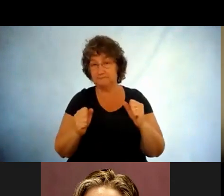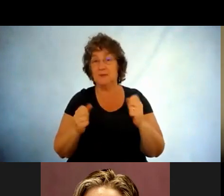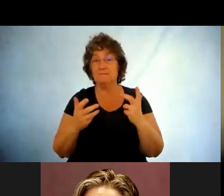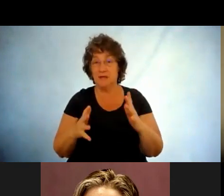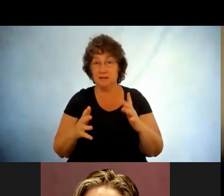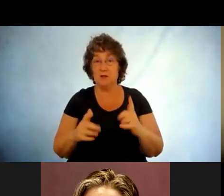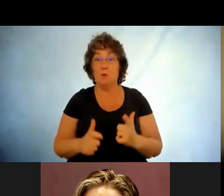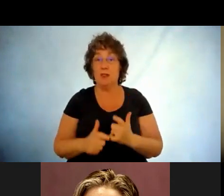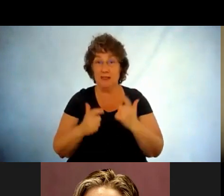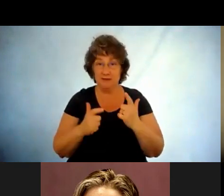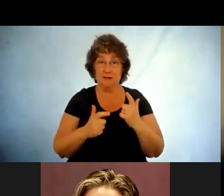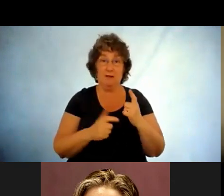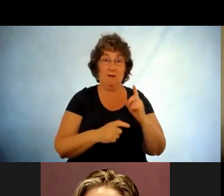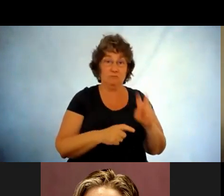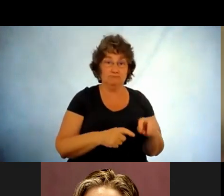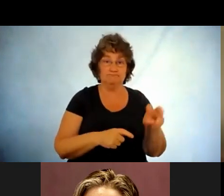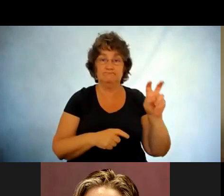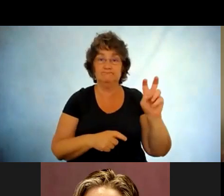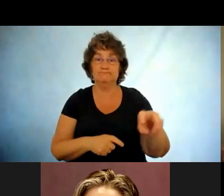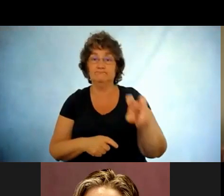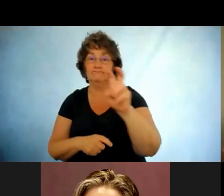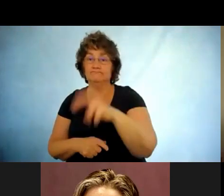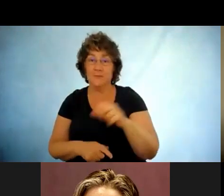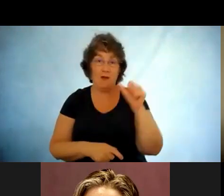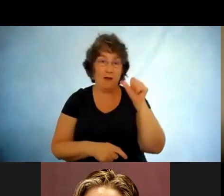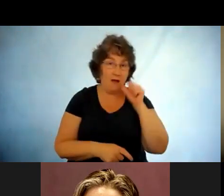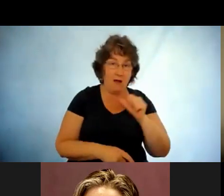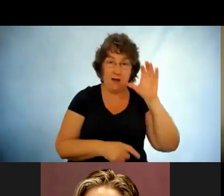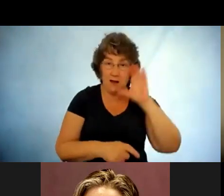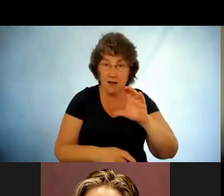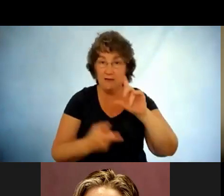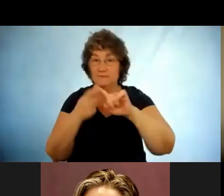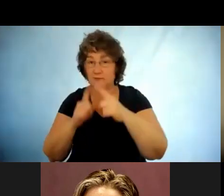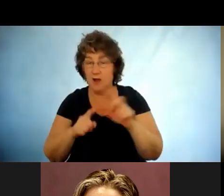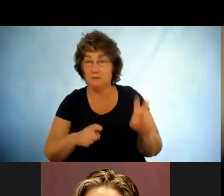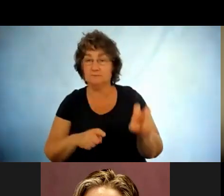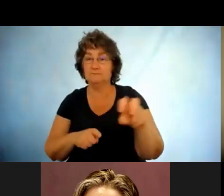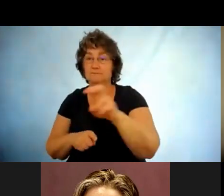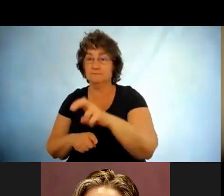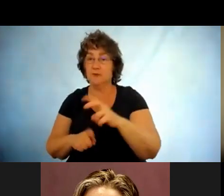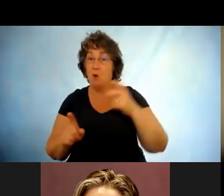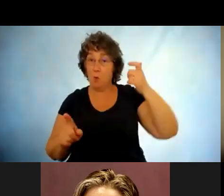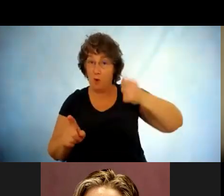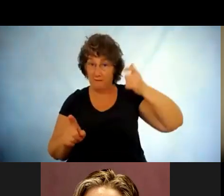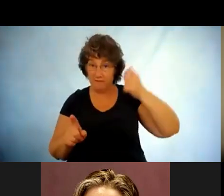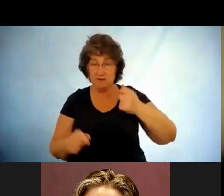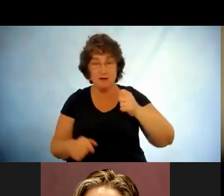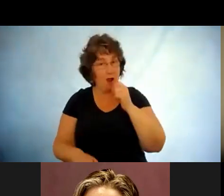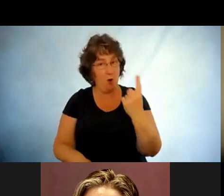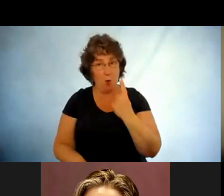to cousin to friend, and we were on welfare, not always eating 3 meals a